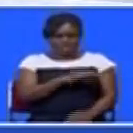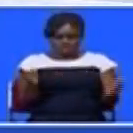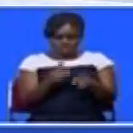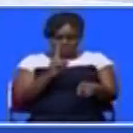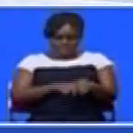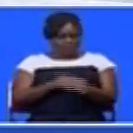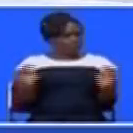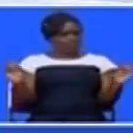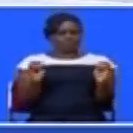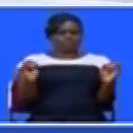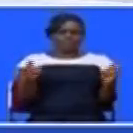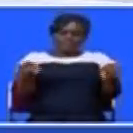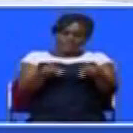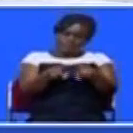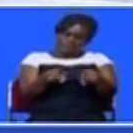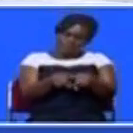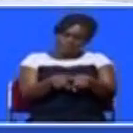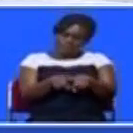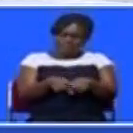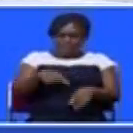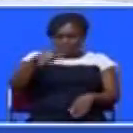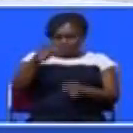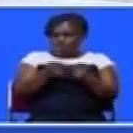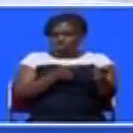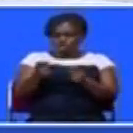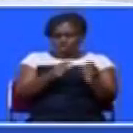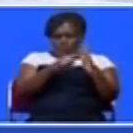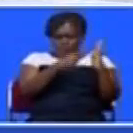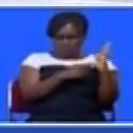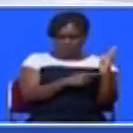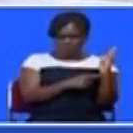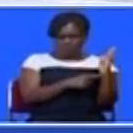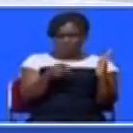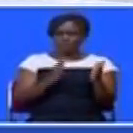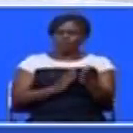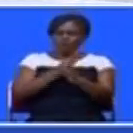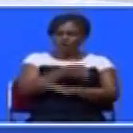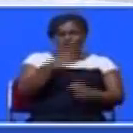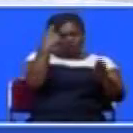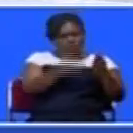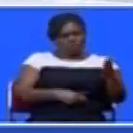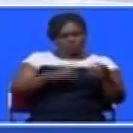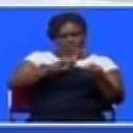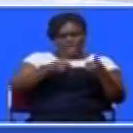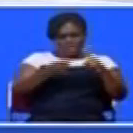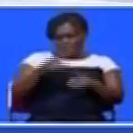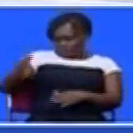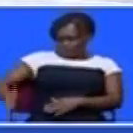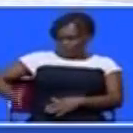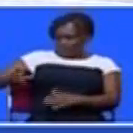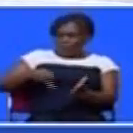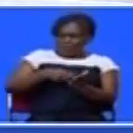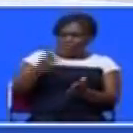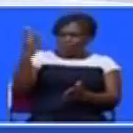term. Further to that, because of the governance issues, they've been overpriced. Like when we talk about the standard gauge railway, we